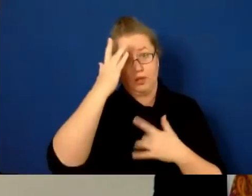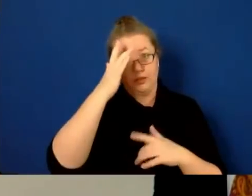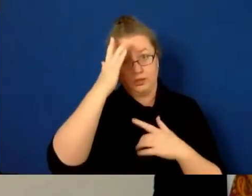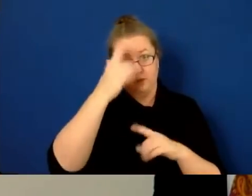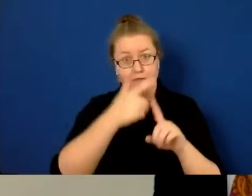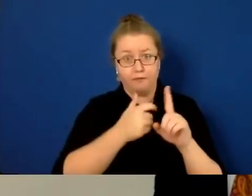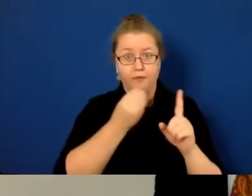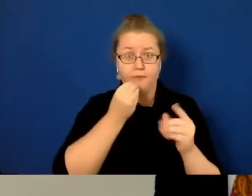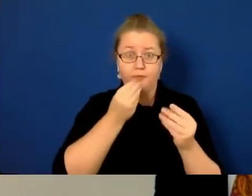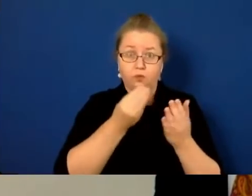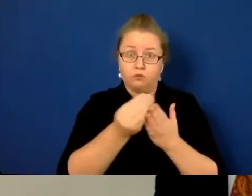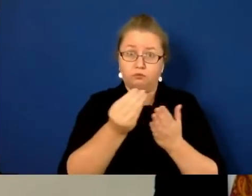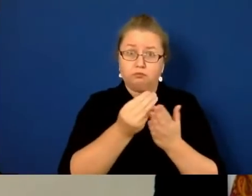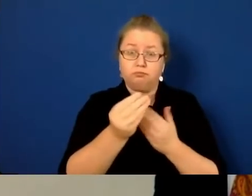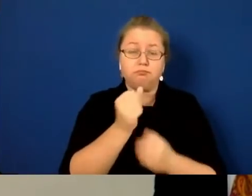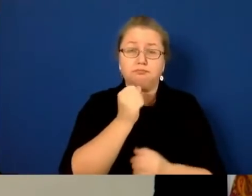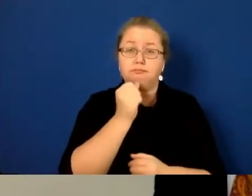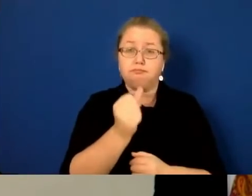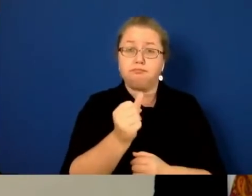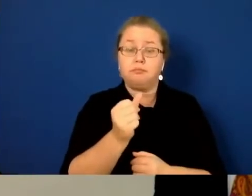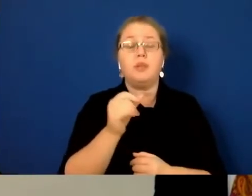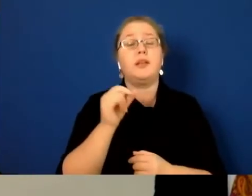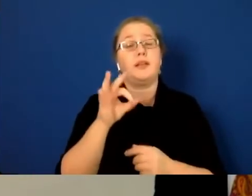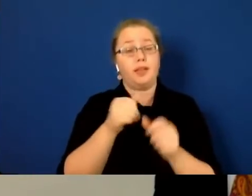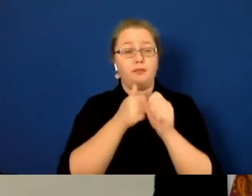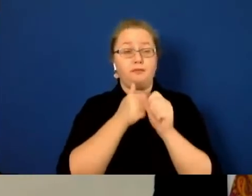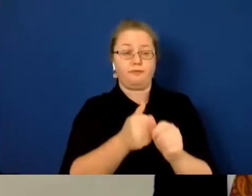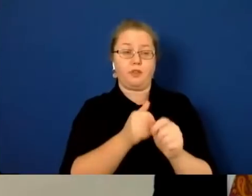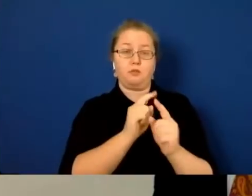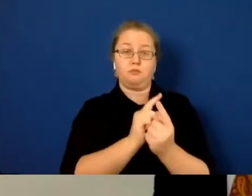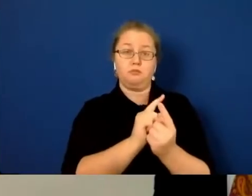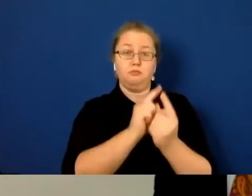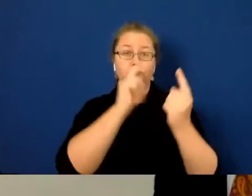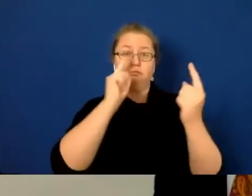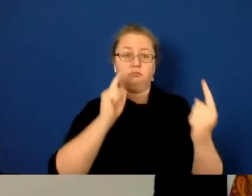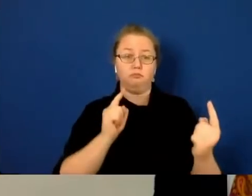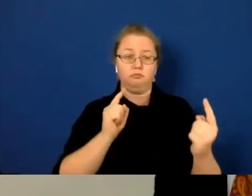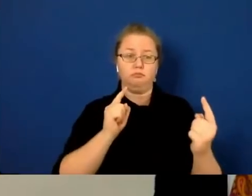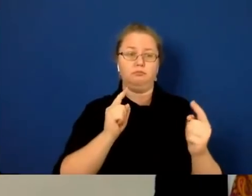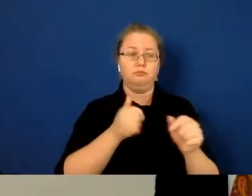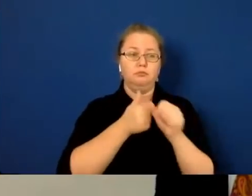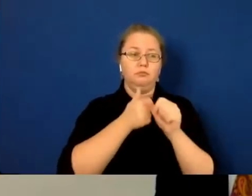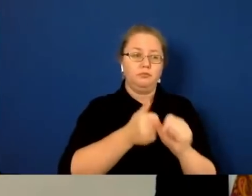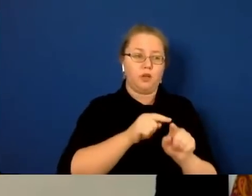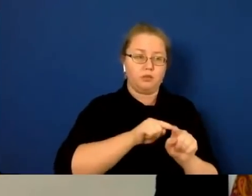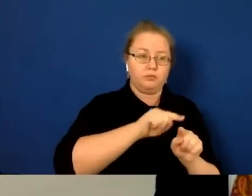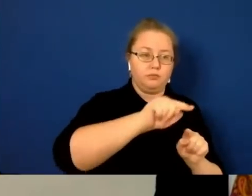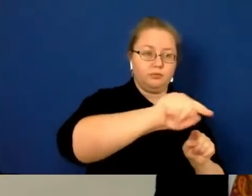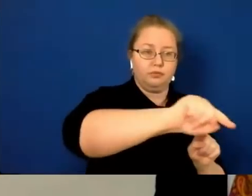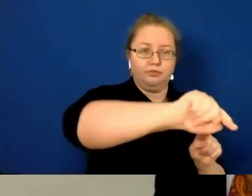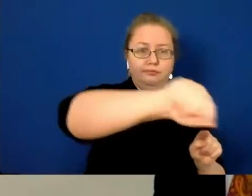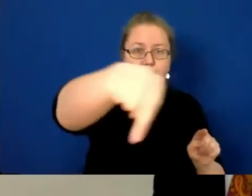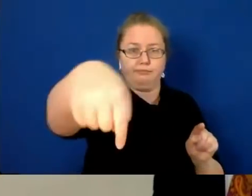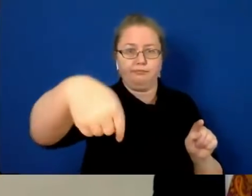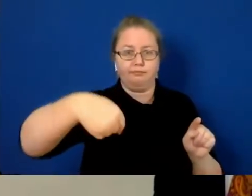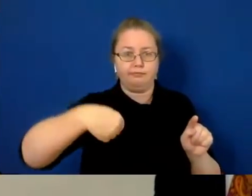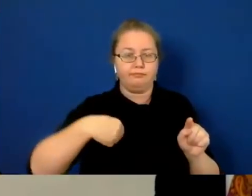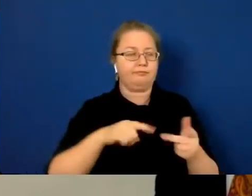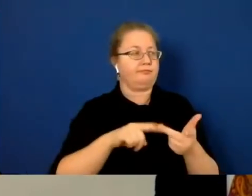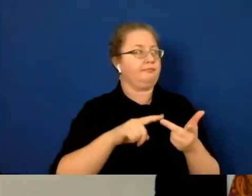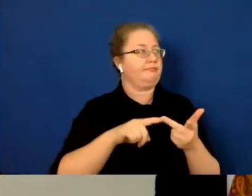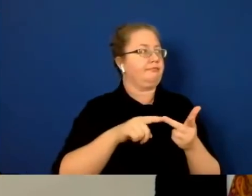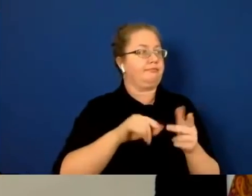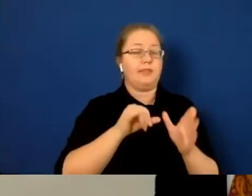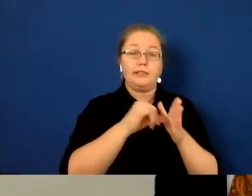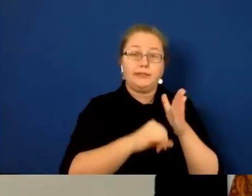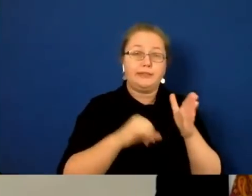to the other ones that we have that help keep us safe. And I know that most people understand that and appreciate that and are doing the right